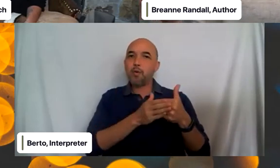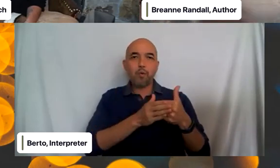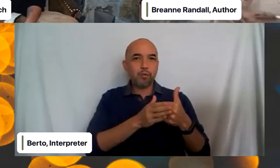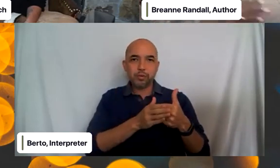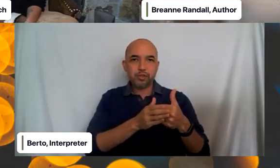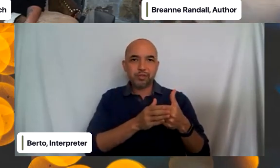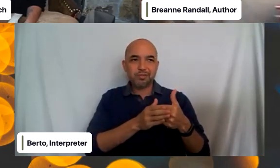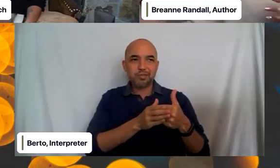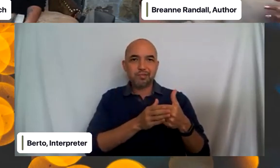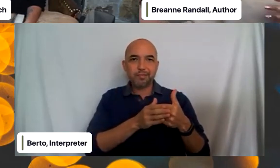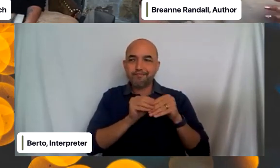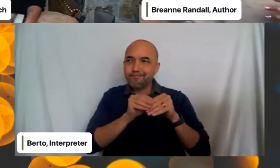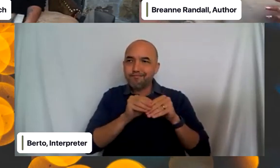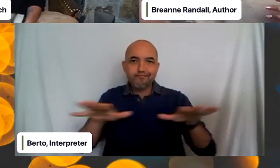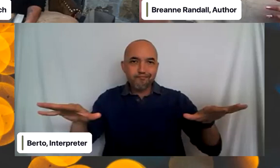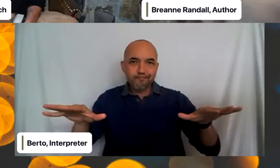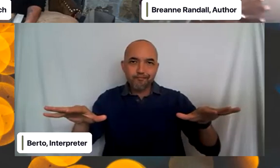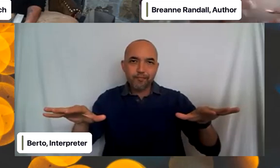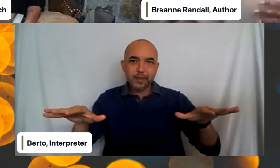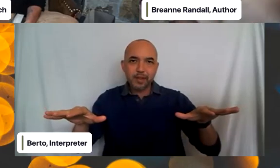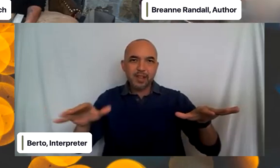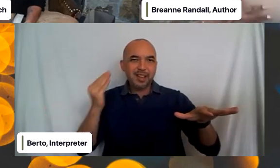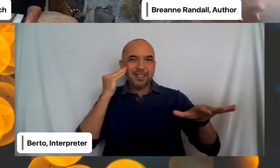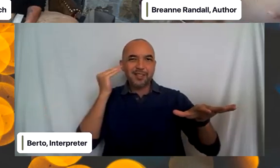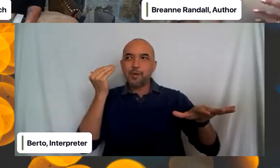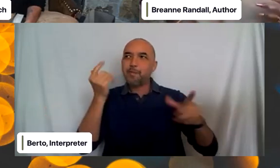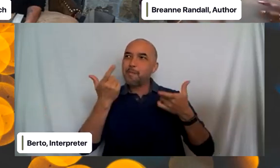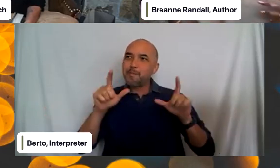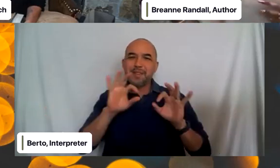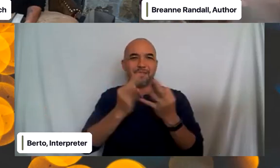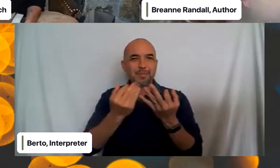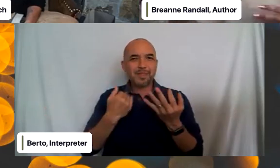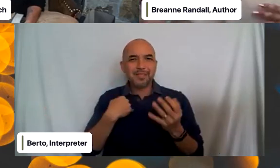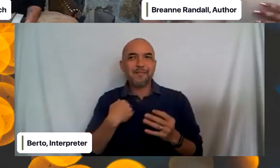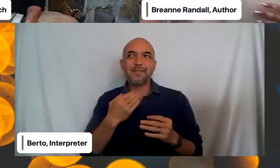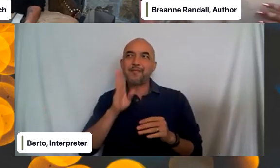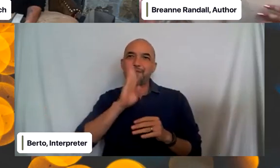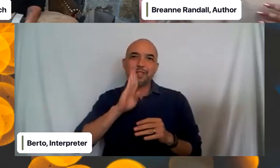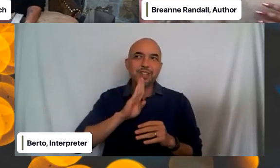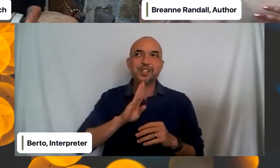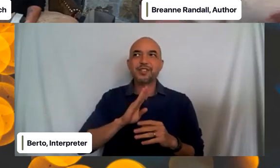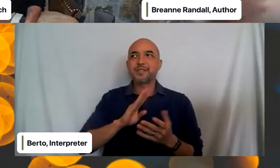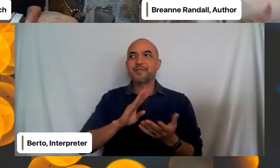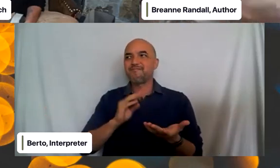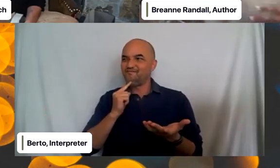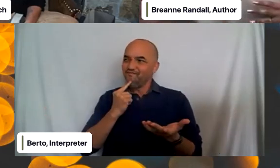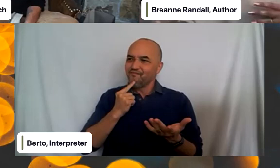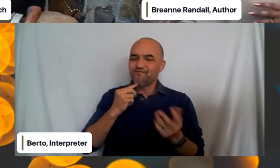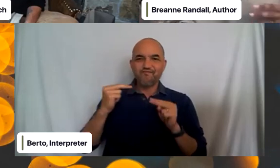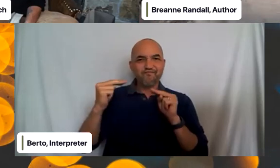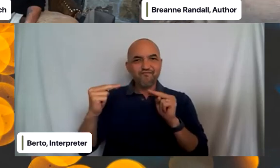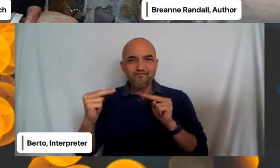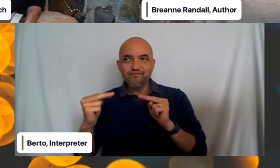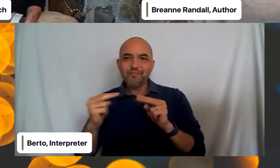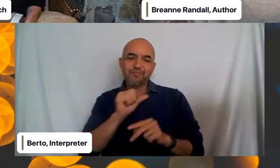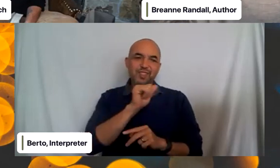you know, with any big family, there's a lot of frustration, heartbreak, bitterness, even with Sadie towards her